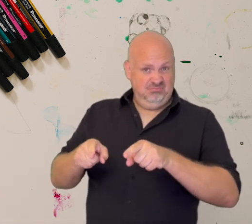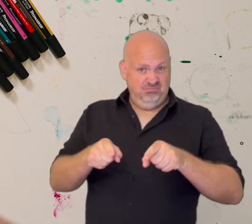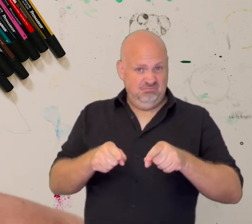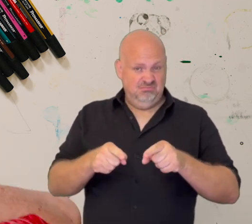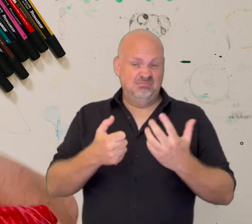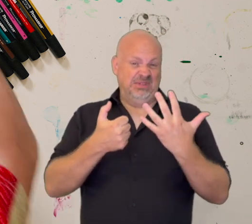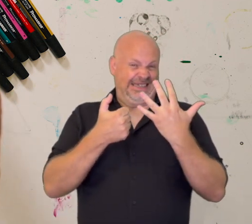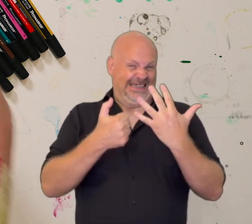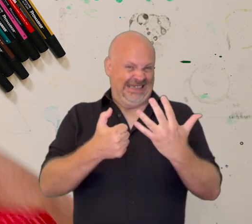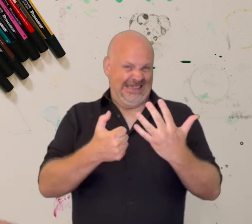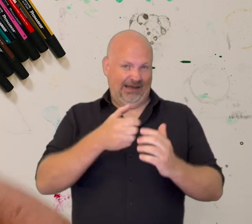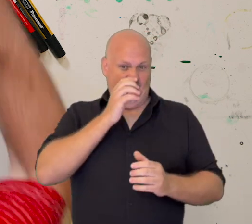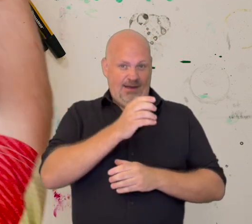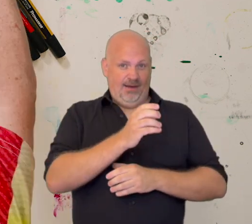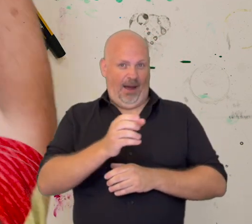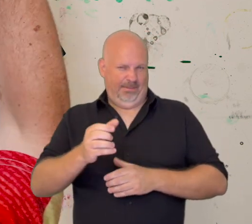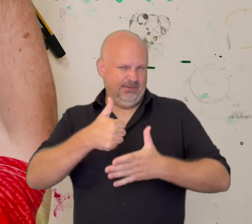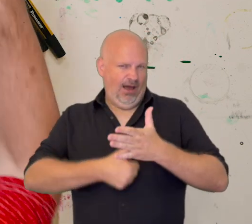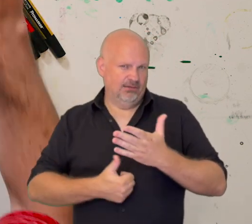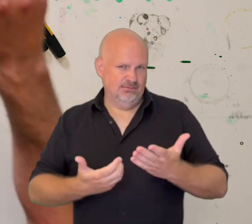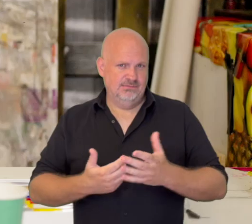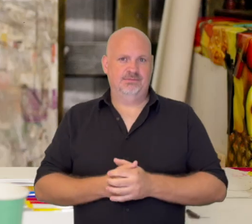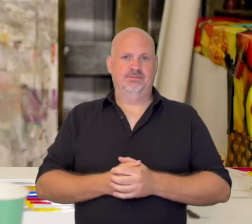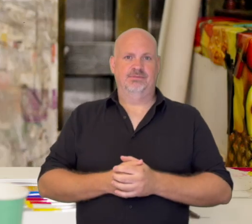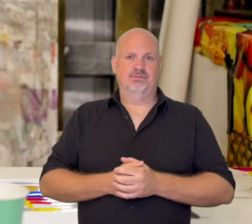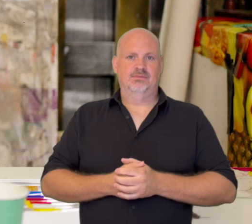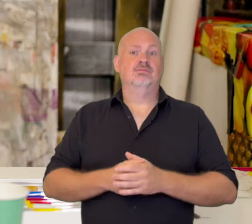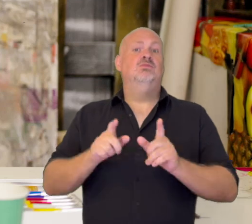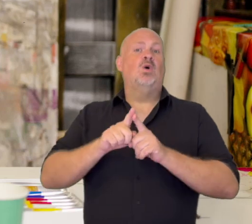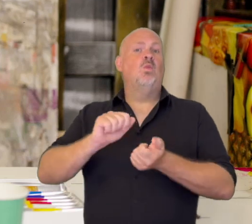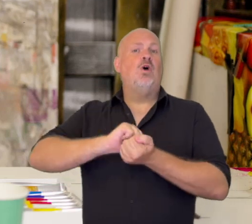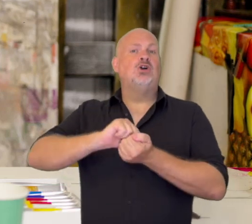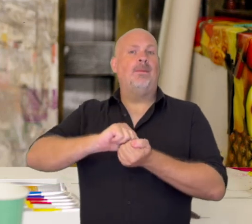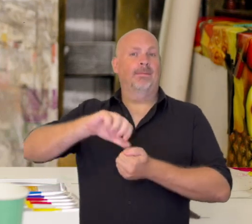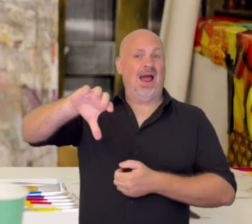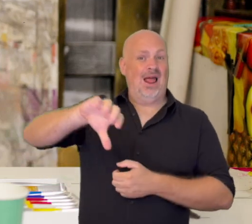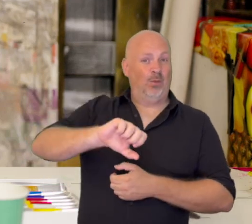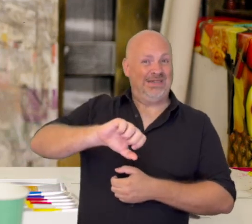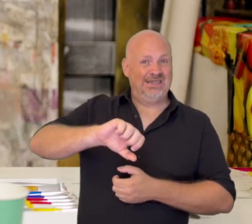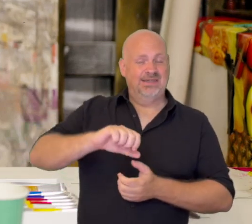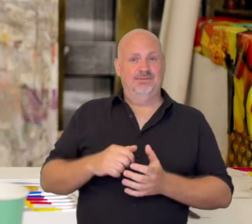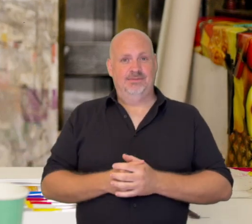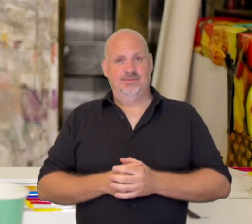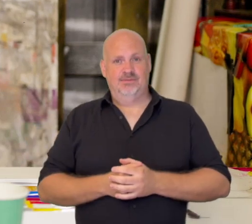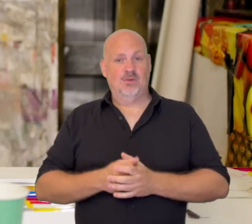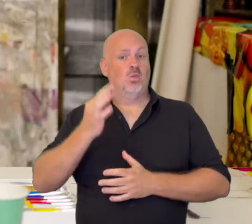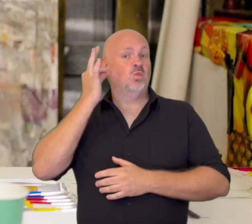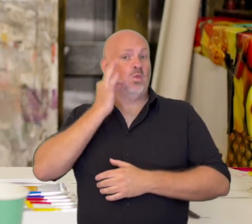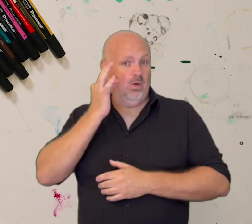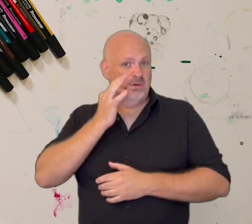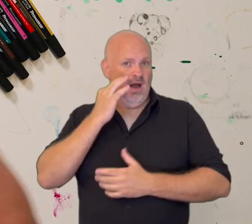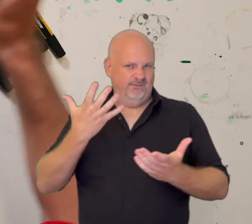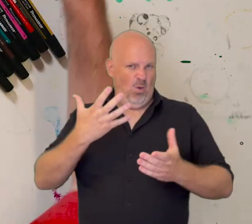6 cups to begin, we also have some washing up liquid and some water